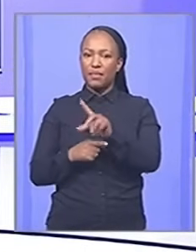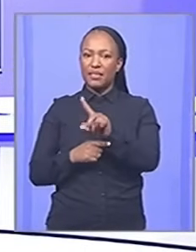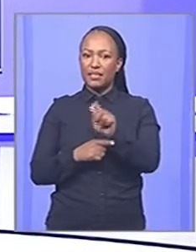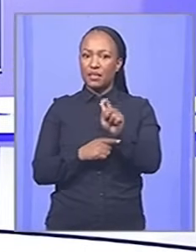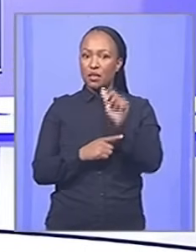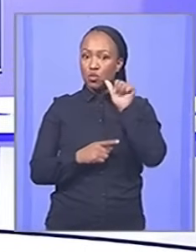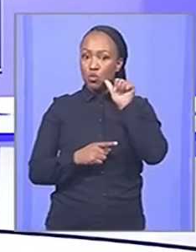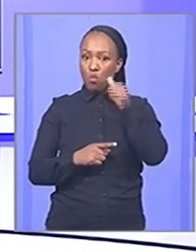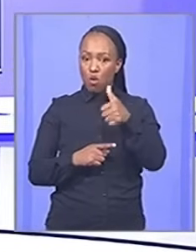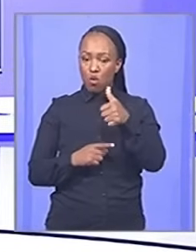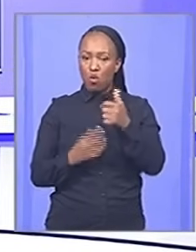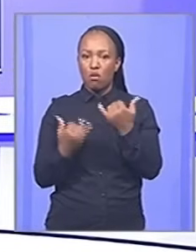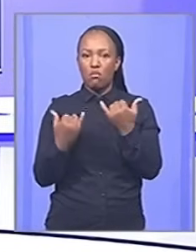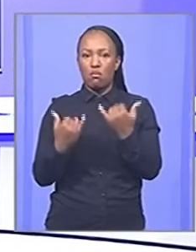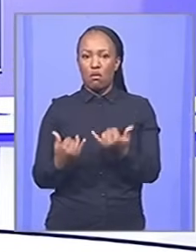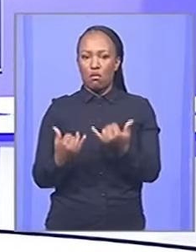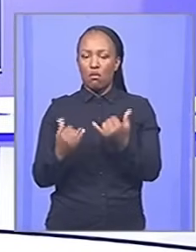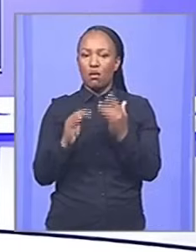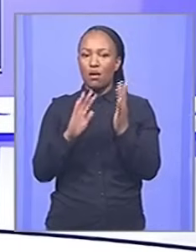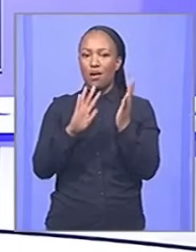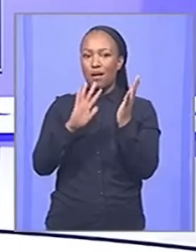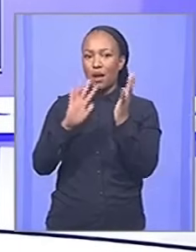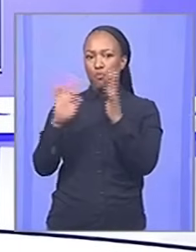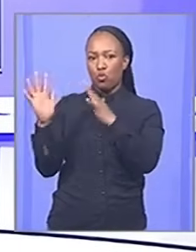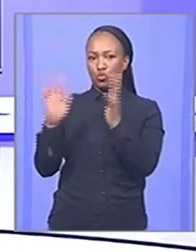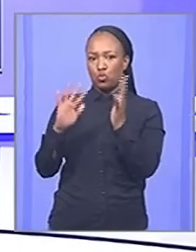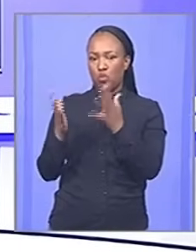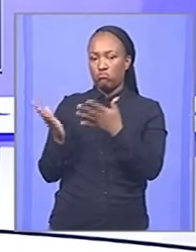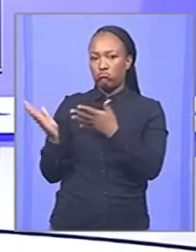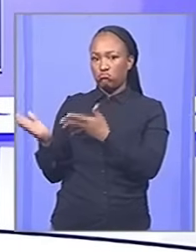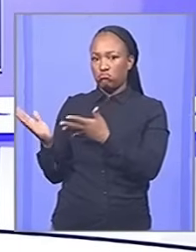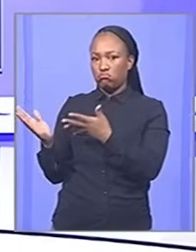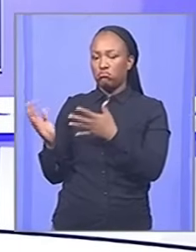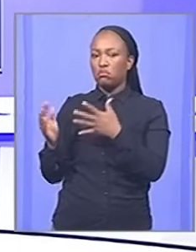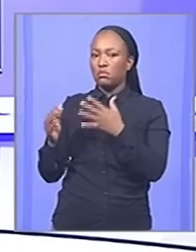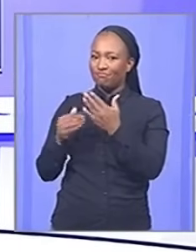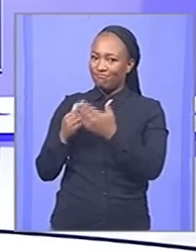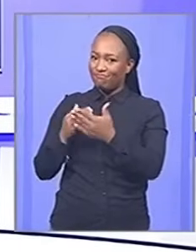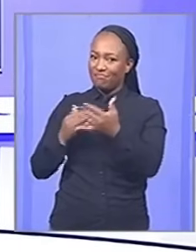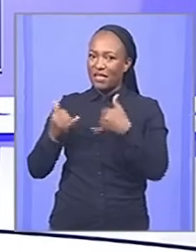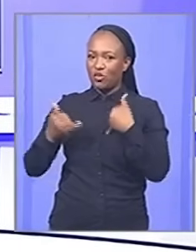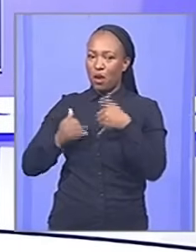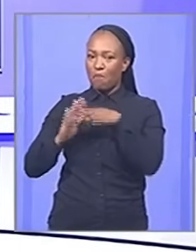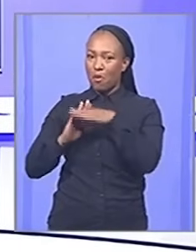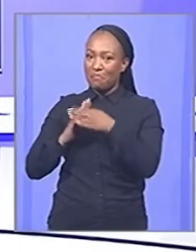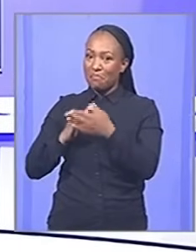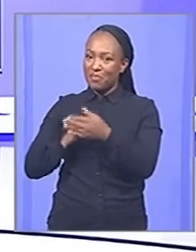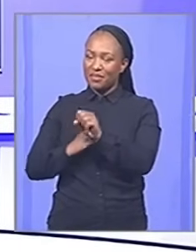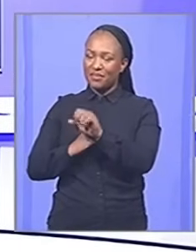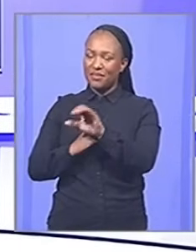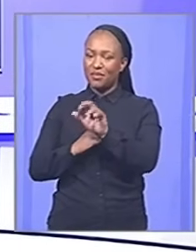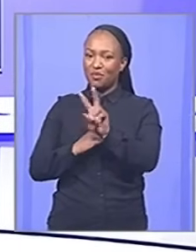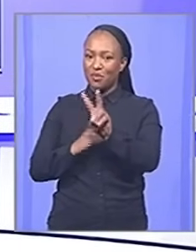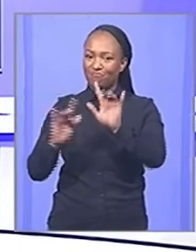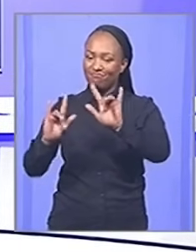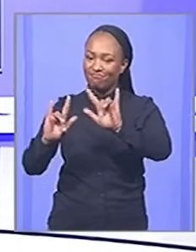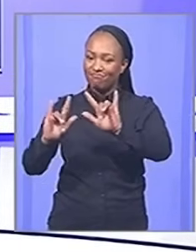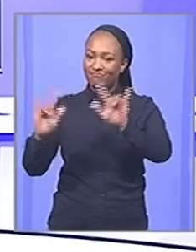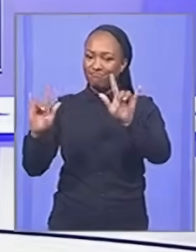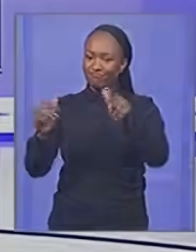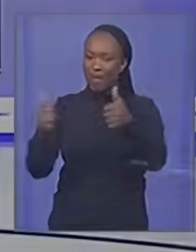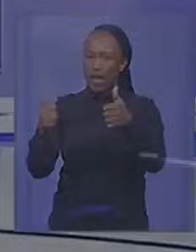sasa go latela kakanyo ya maemo a boso bešong tšwelang pele go ipsina ka molokoloko a mananeo go SABC 2 gabotse.